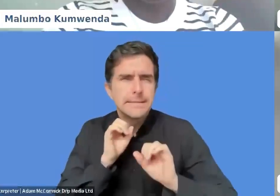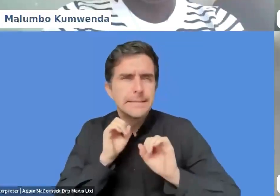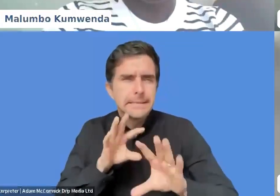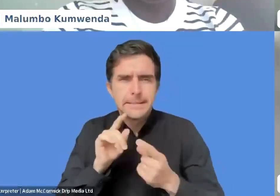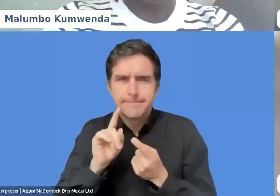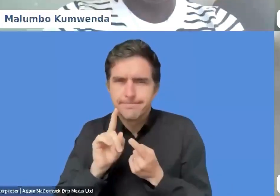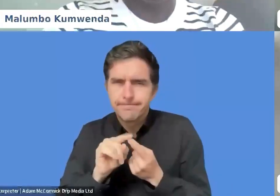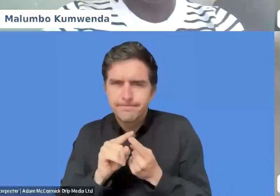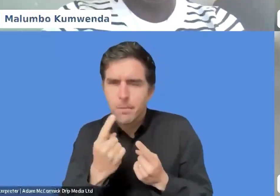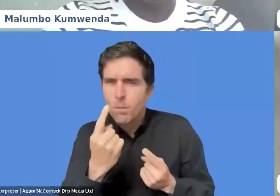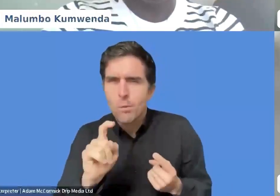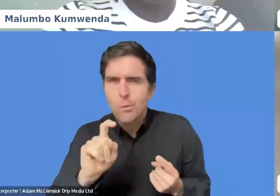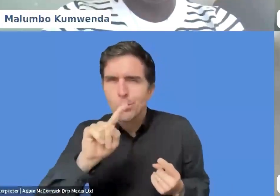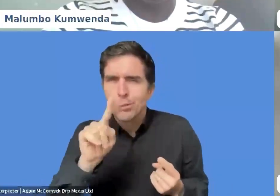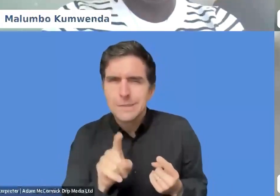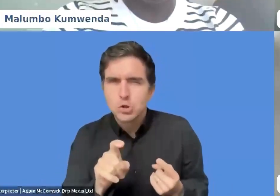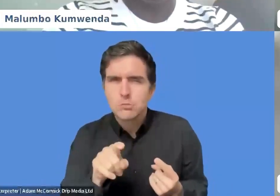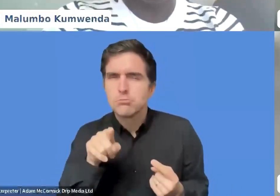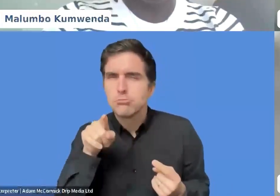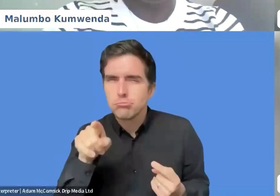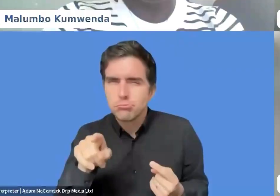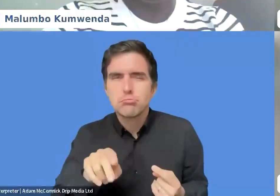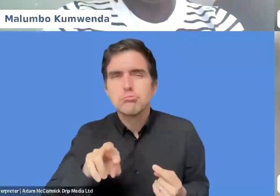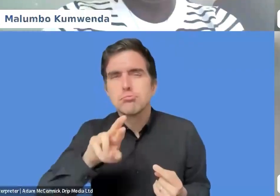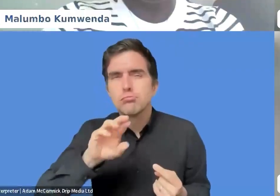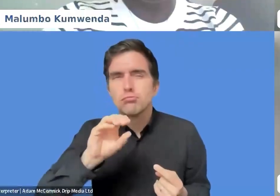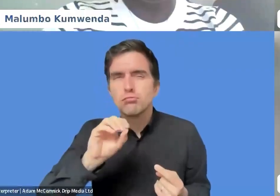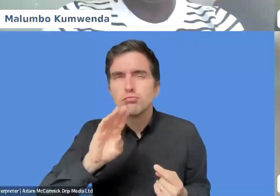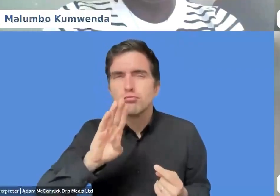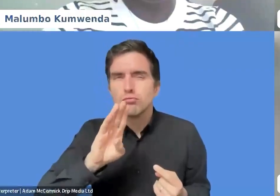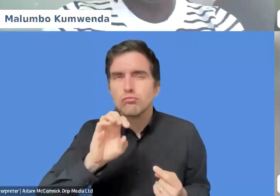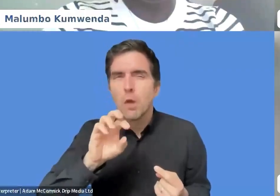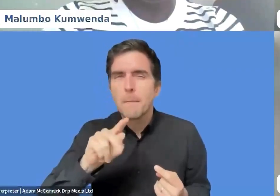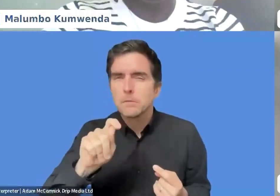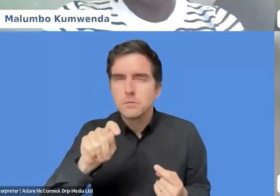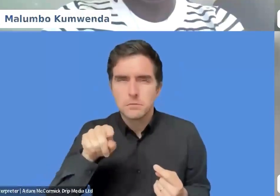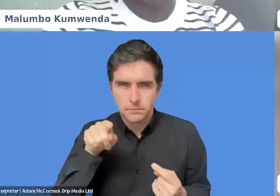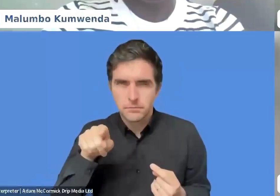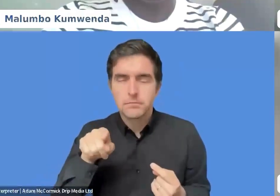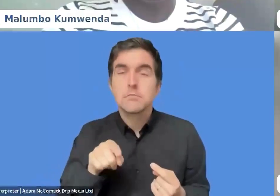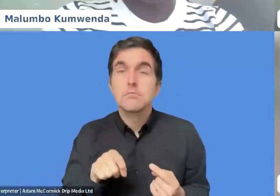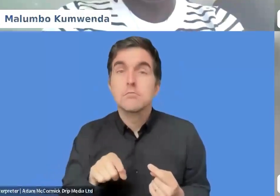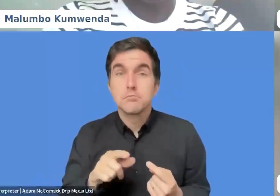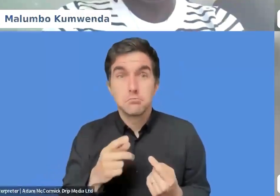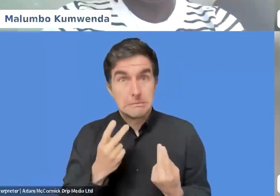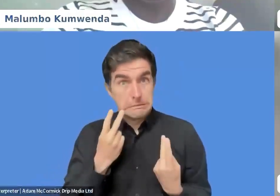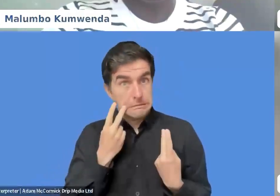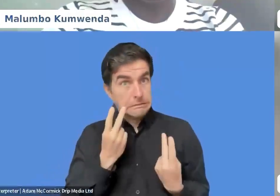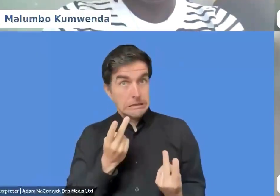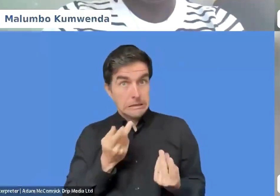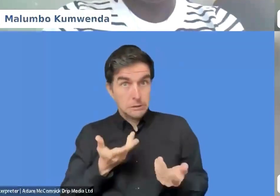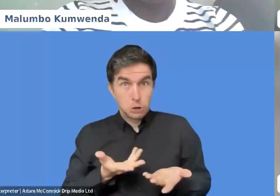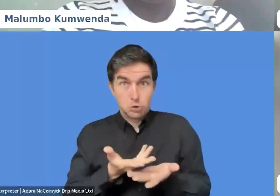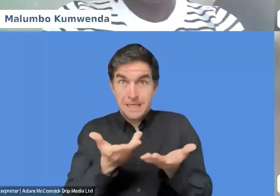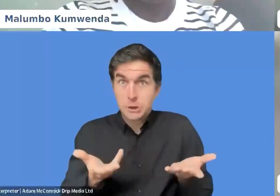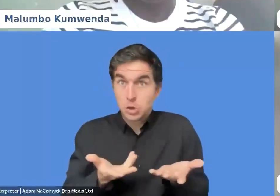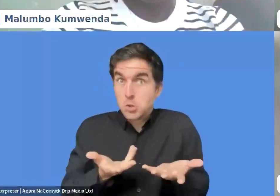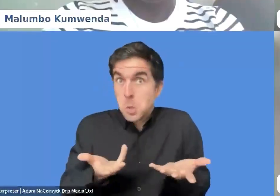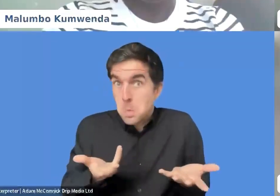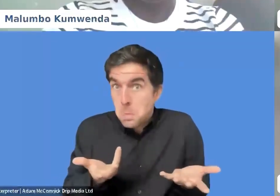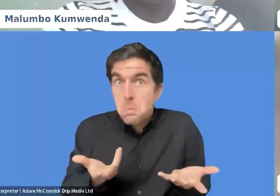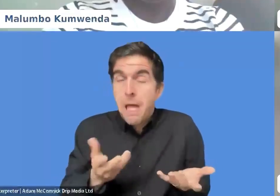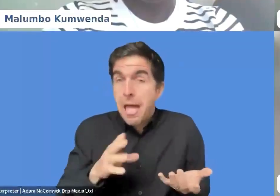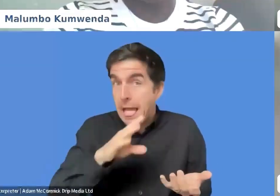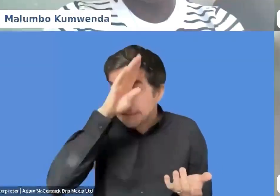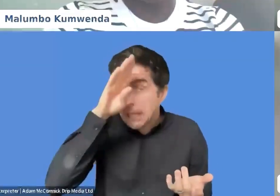see a situation where academic institutions or universities in Africa can adopt the Transform as